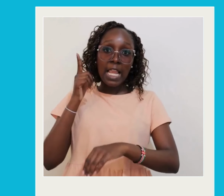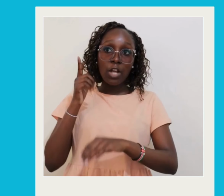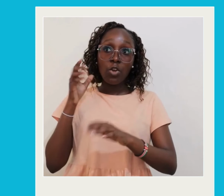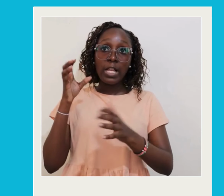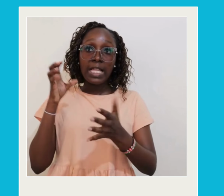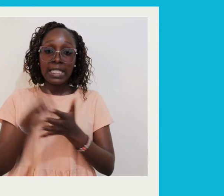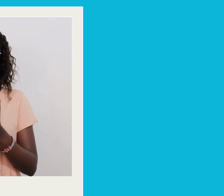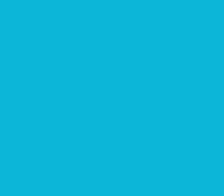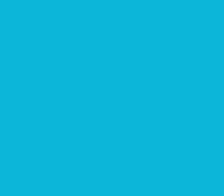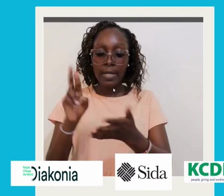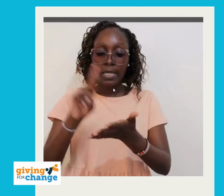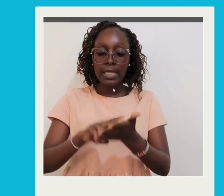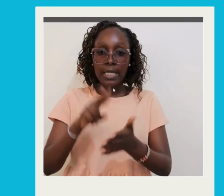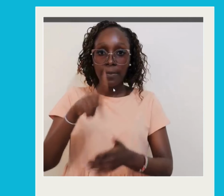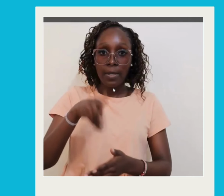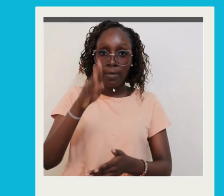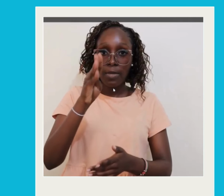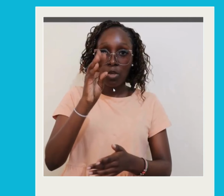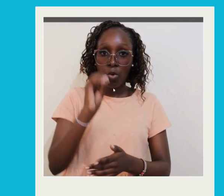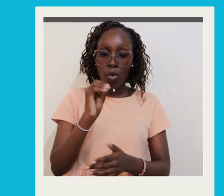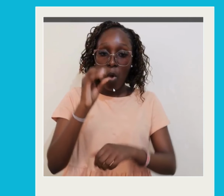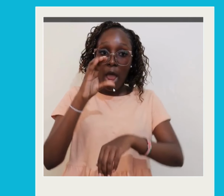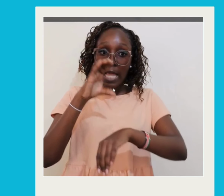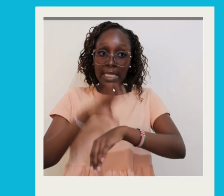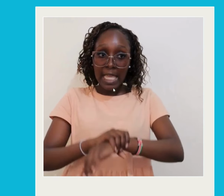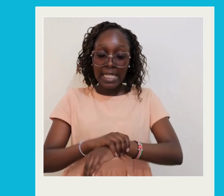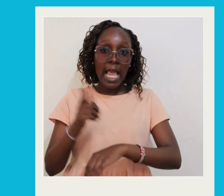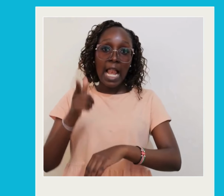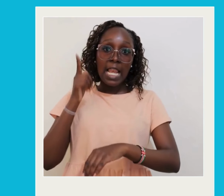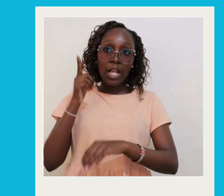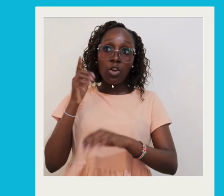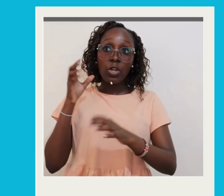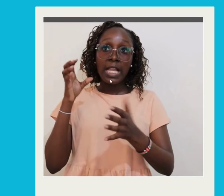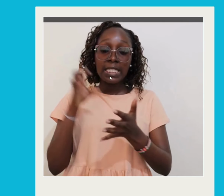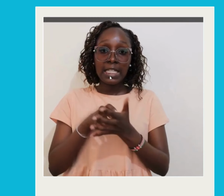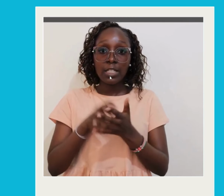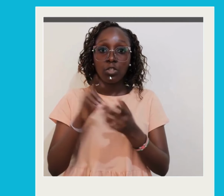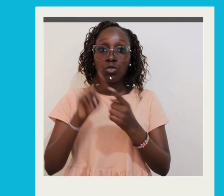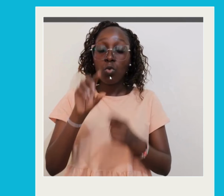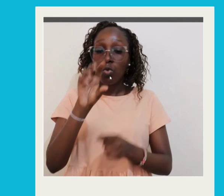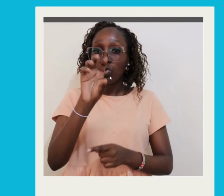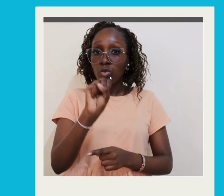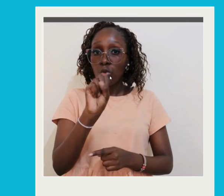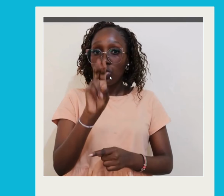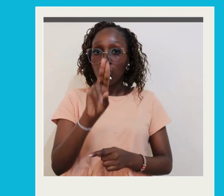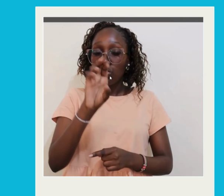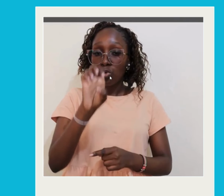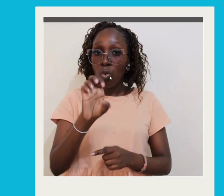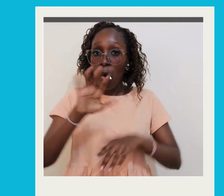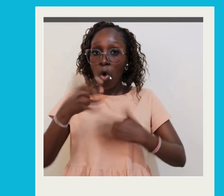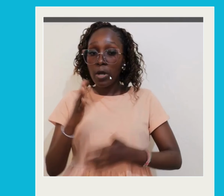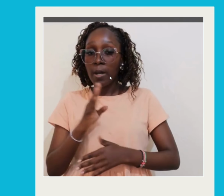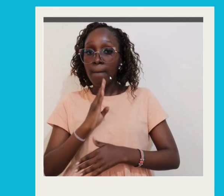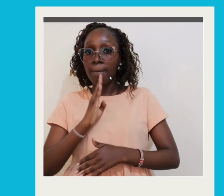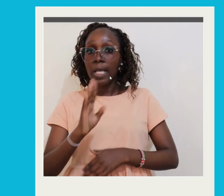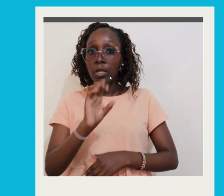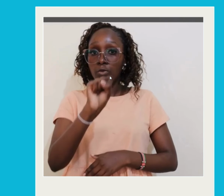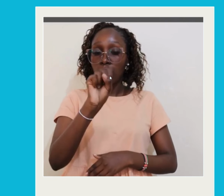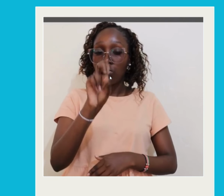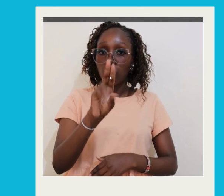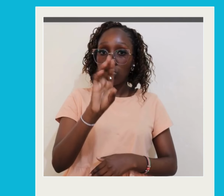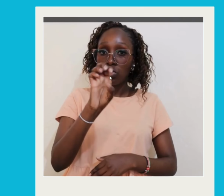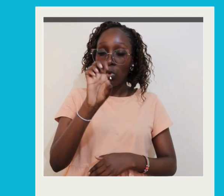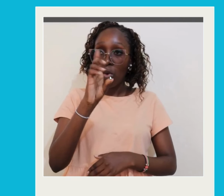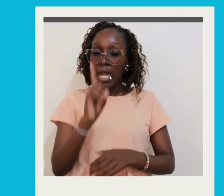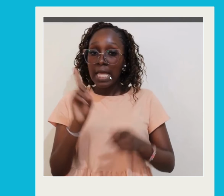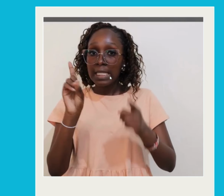name. By registering, a PBO gains legal status to sue or be sued,